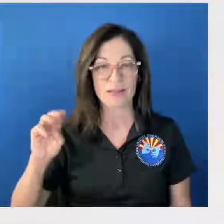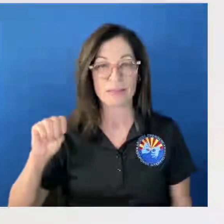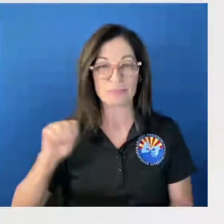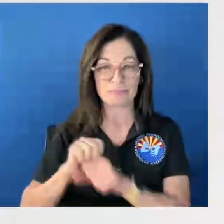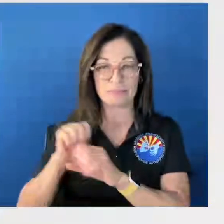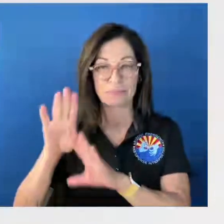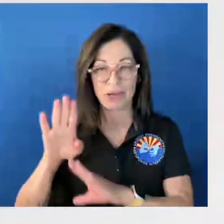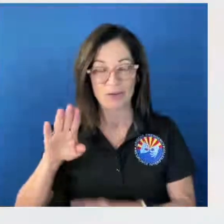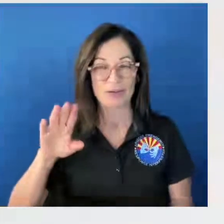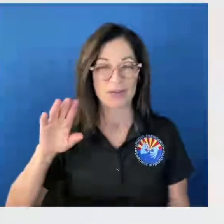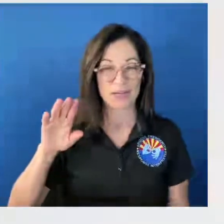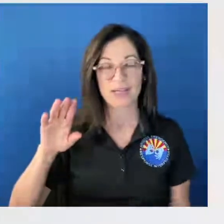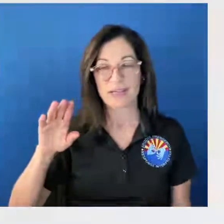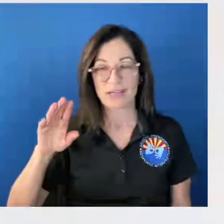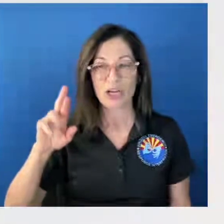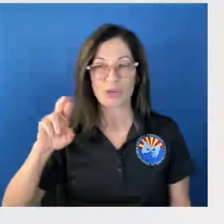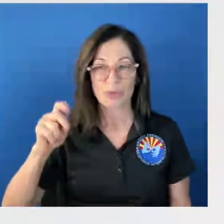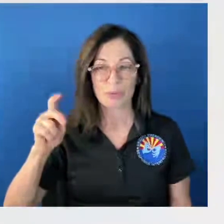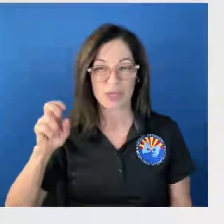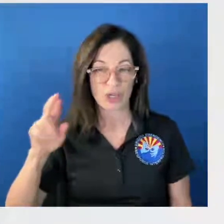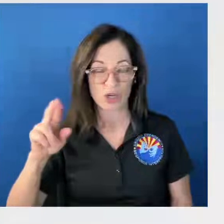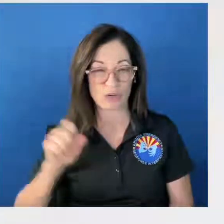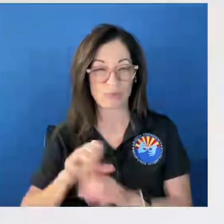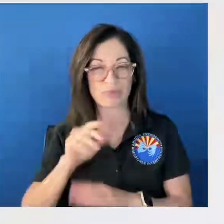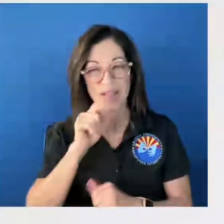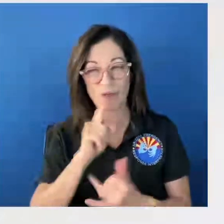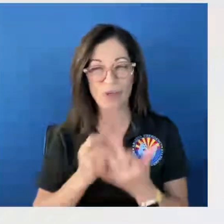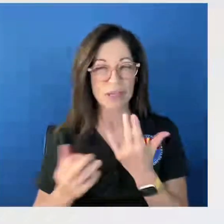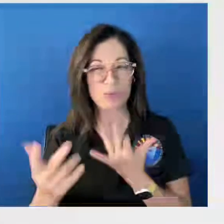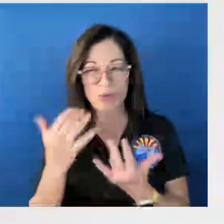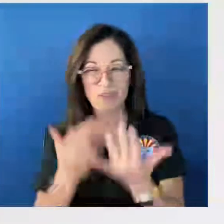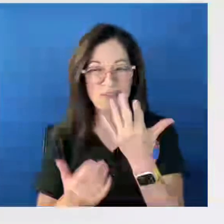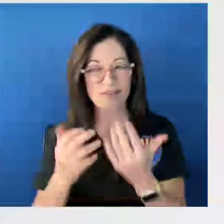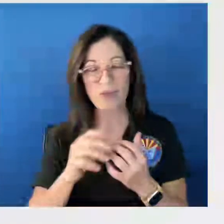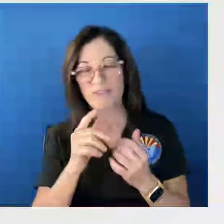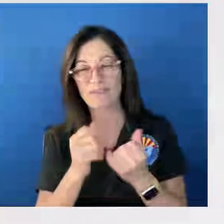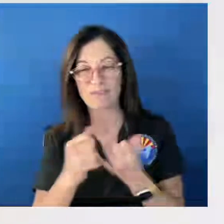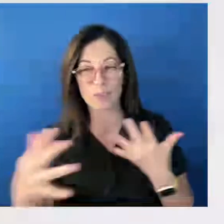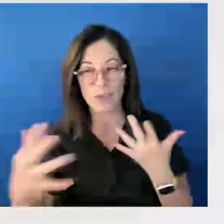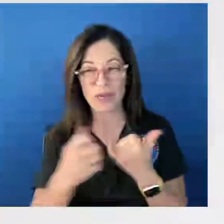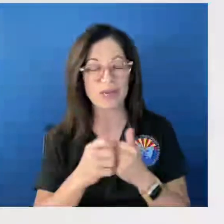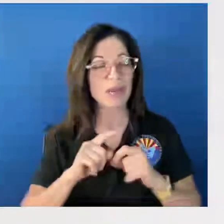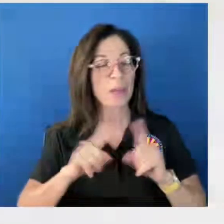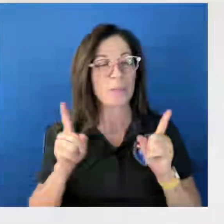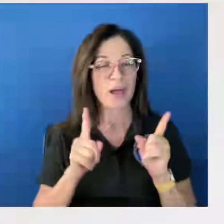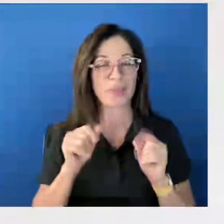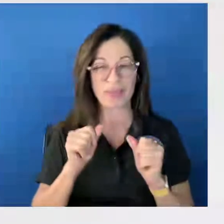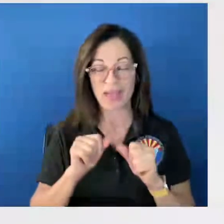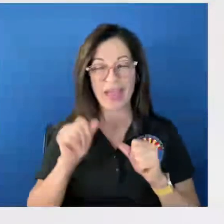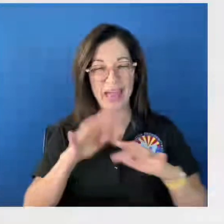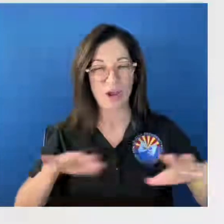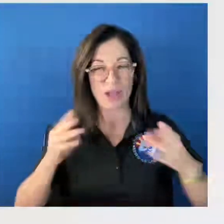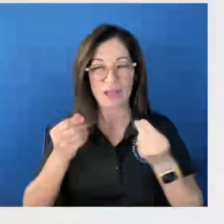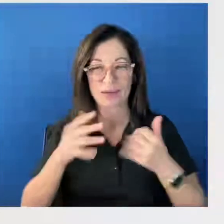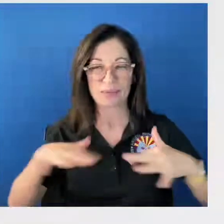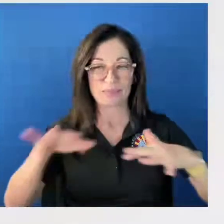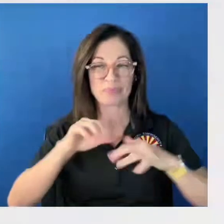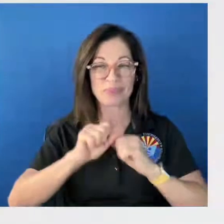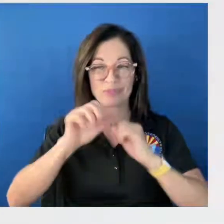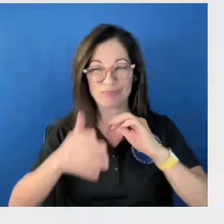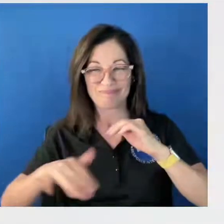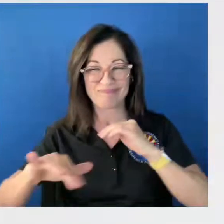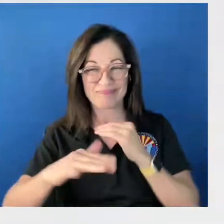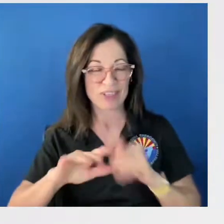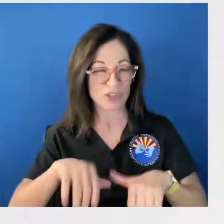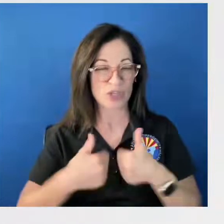in here. It's not really moving. It's just the terrain is challenging, and you're going to hear me say that probably multiple times across this fire. This is your home. You know what